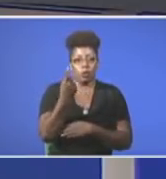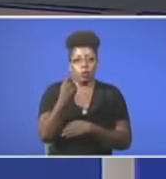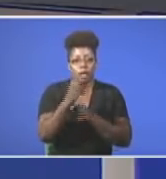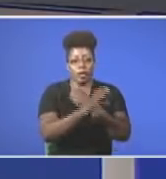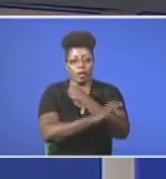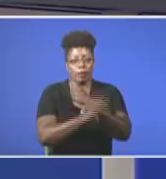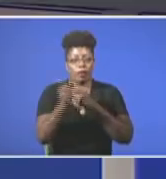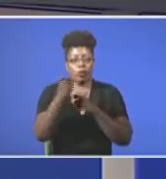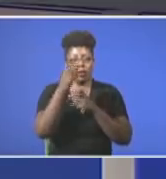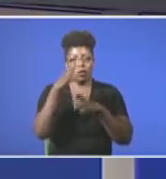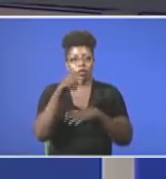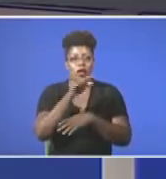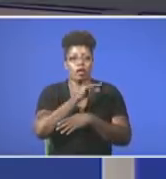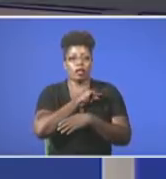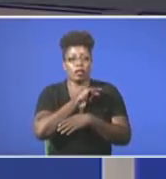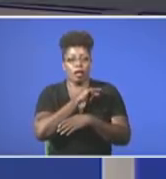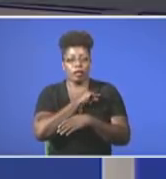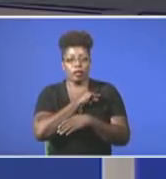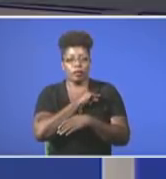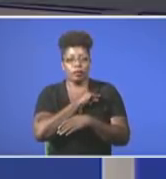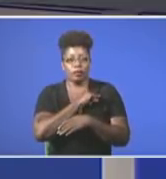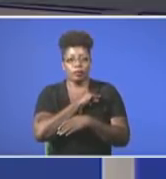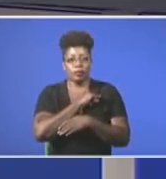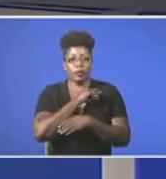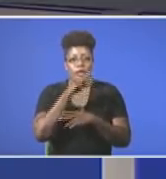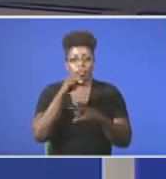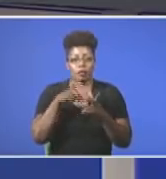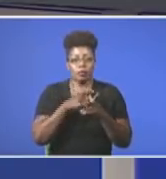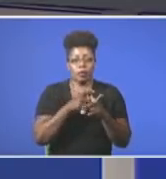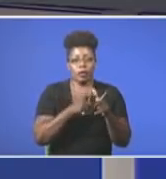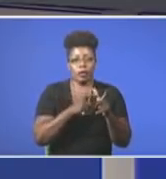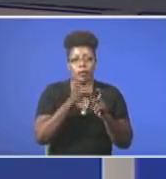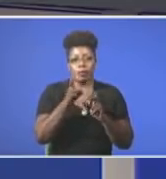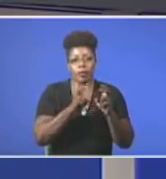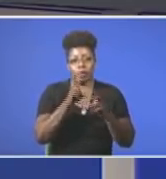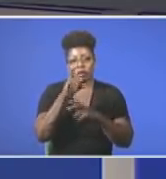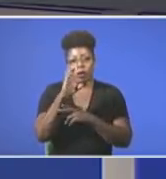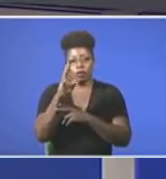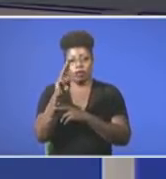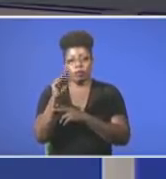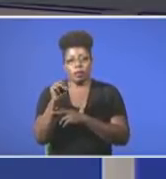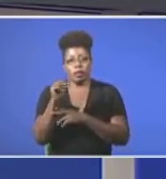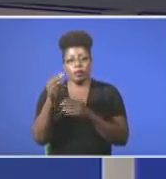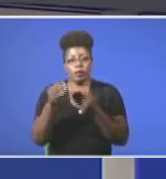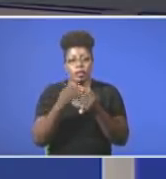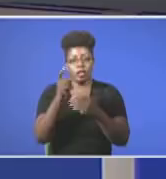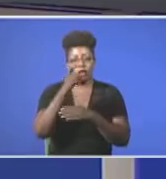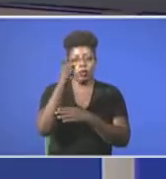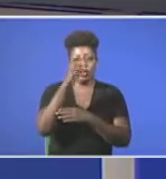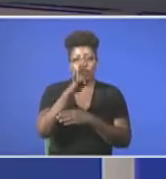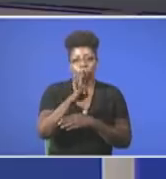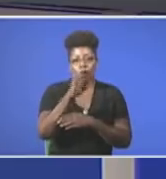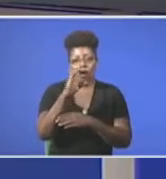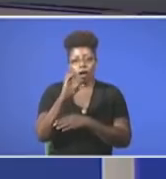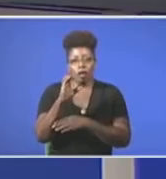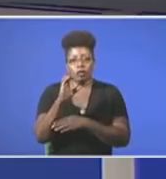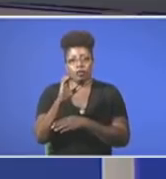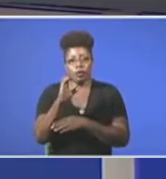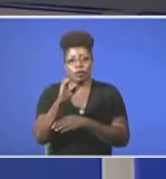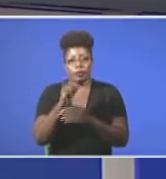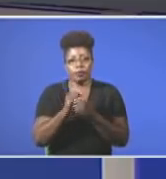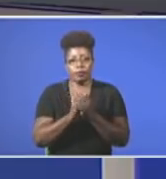who had an injury scare while competing over 200 meters in Stockholm, Sweden in June. He was an easy winner in the 400. He crossed the